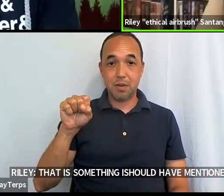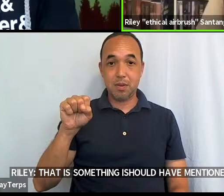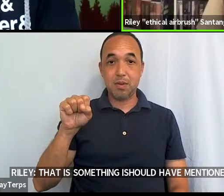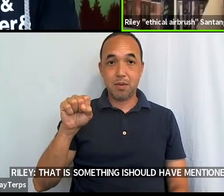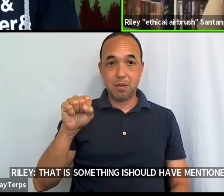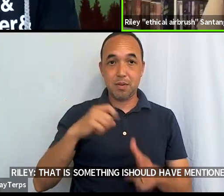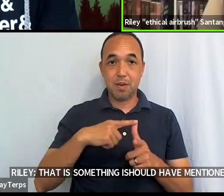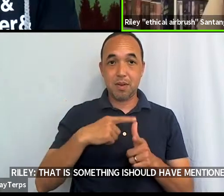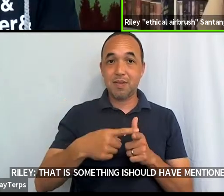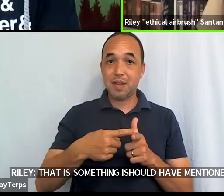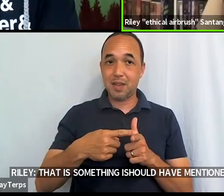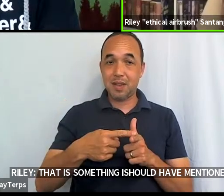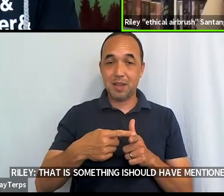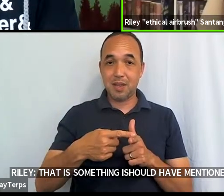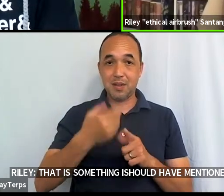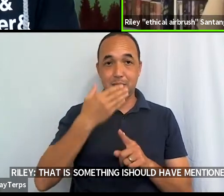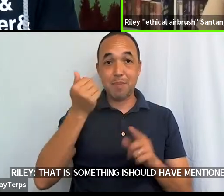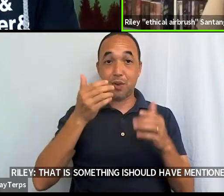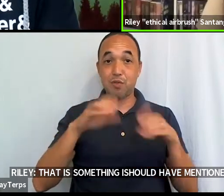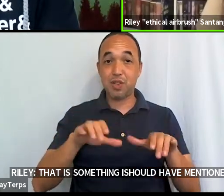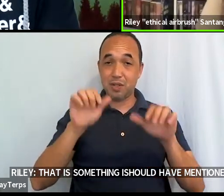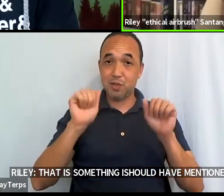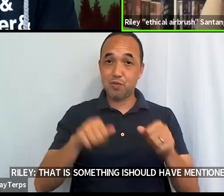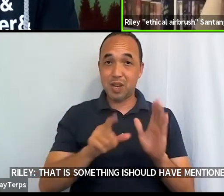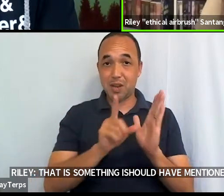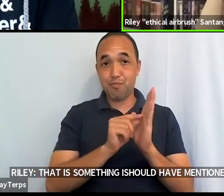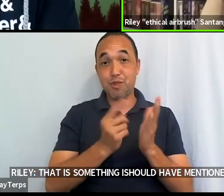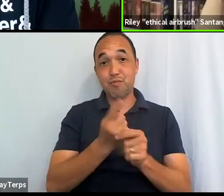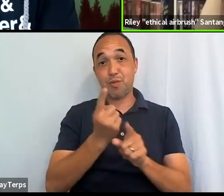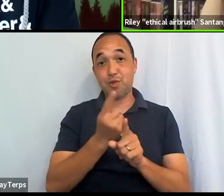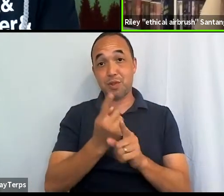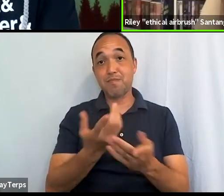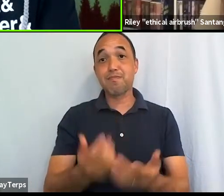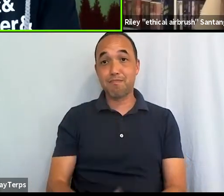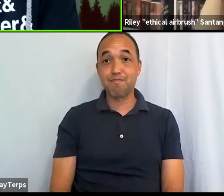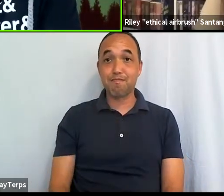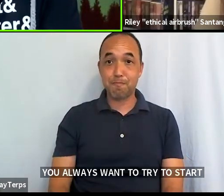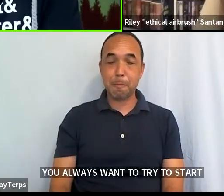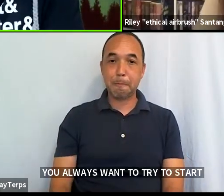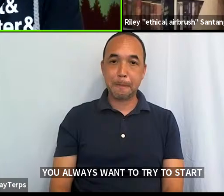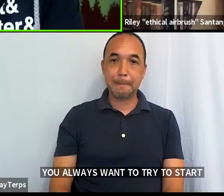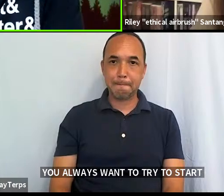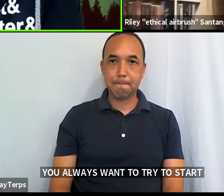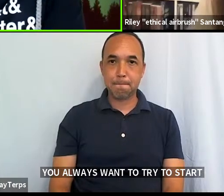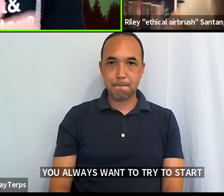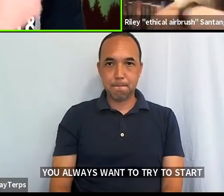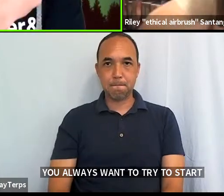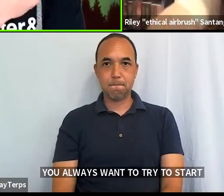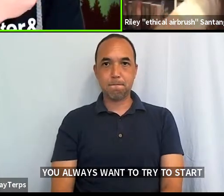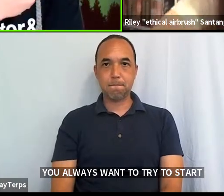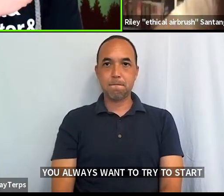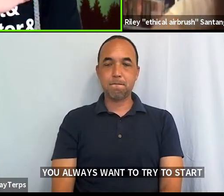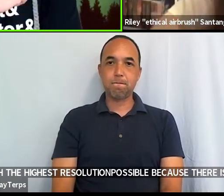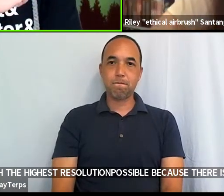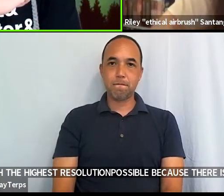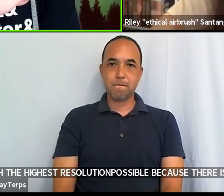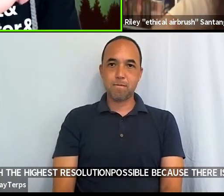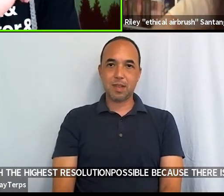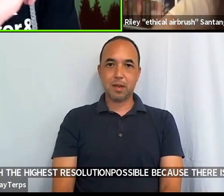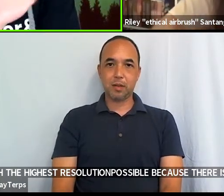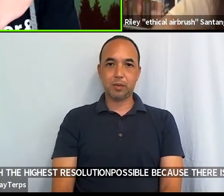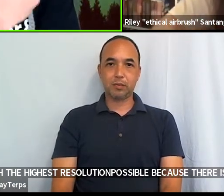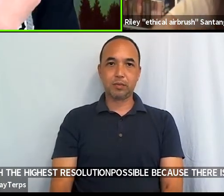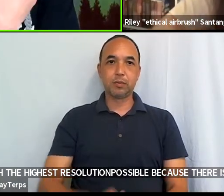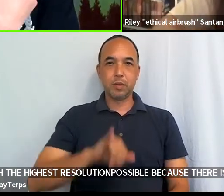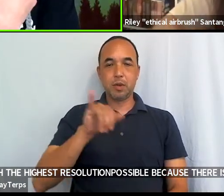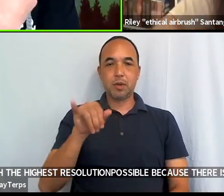there's a much better chance that it can be printed properly. Totally. Jennifer asks, were you doing